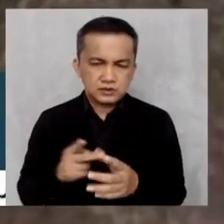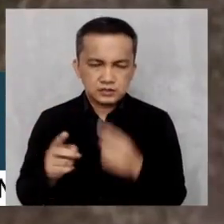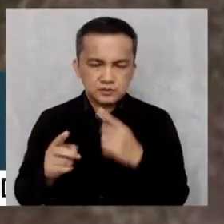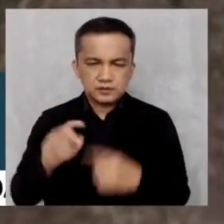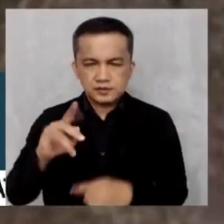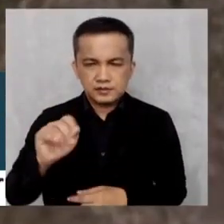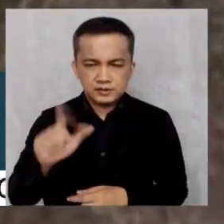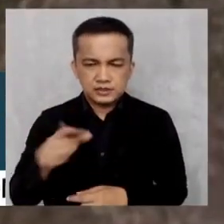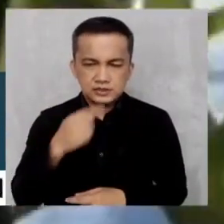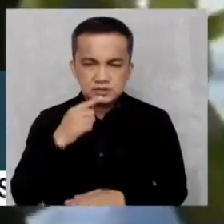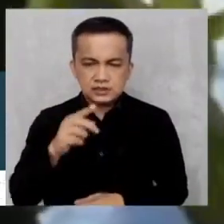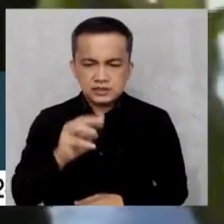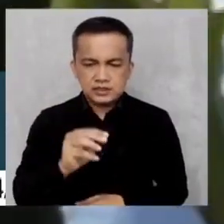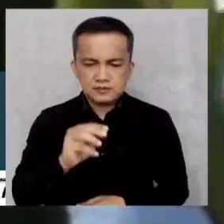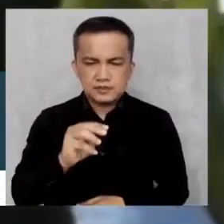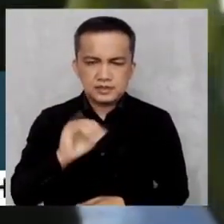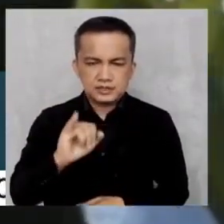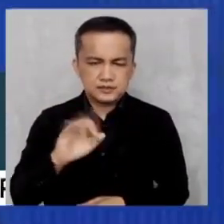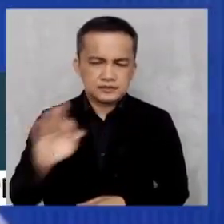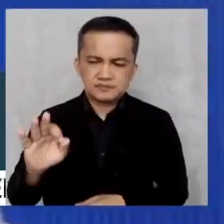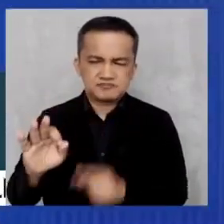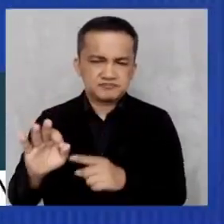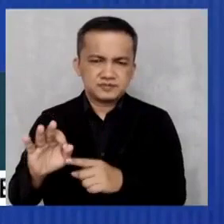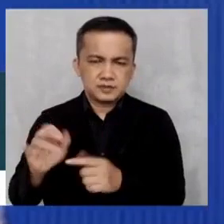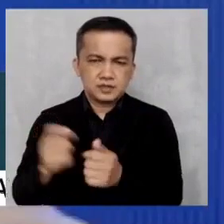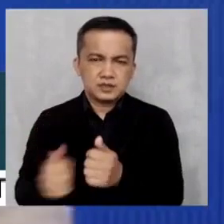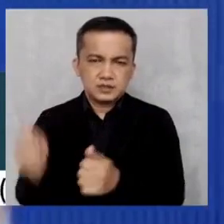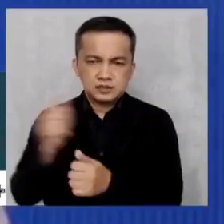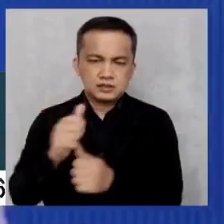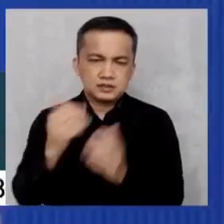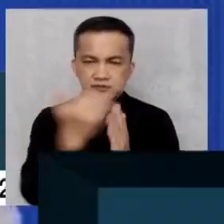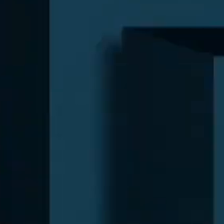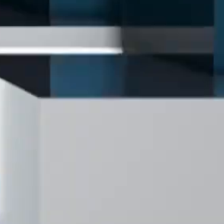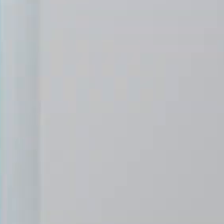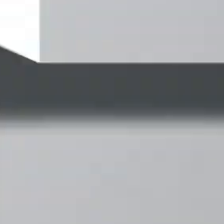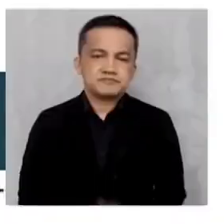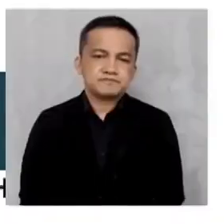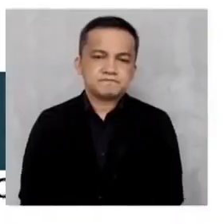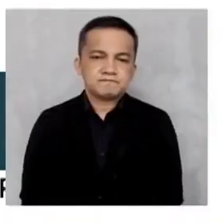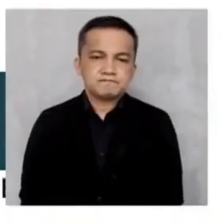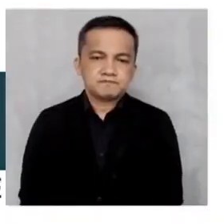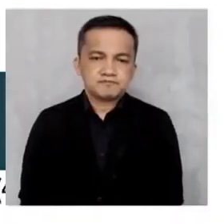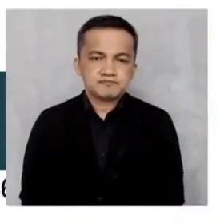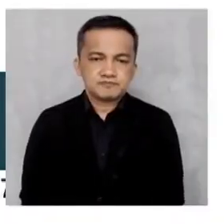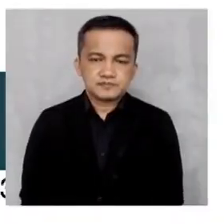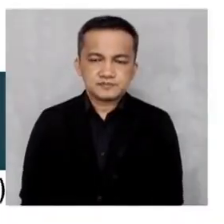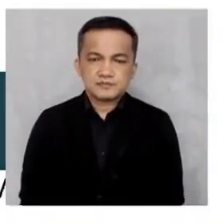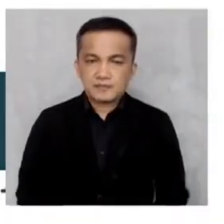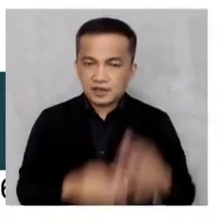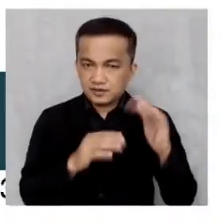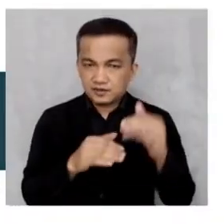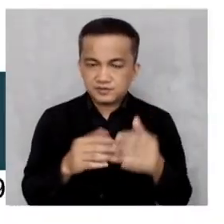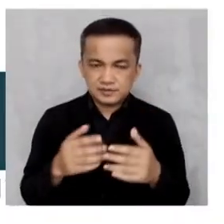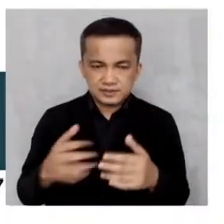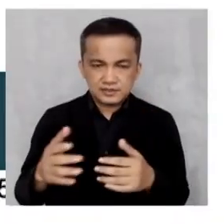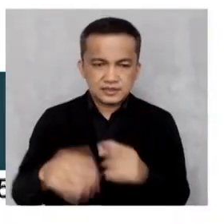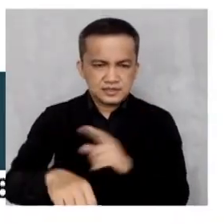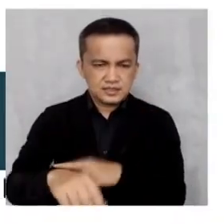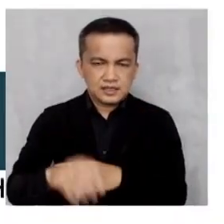the Maharlika Investment Fund is on top of that list. I hope by that time of the